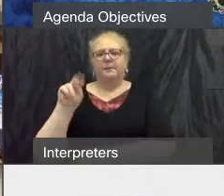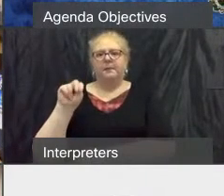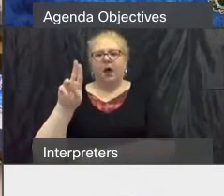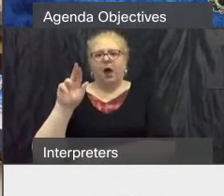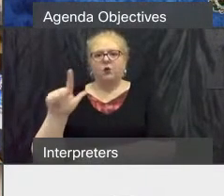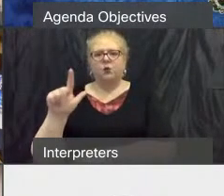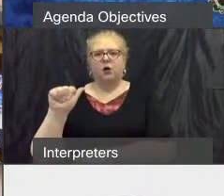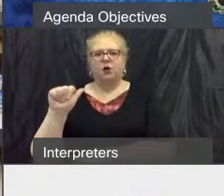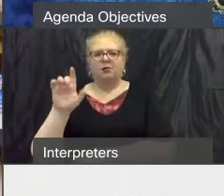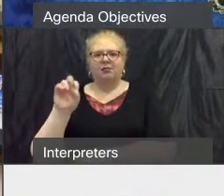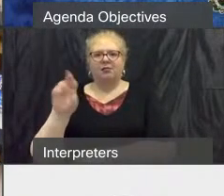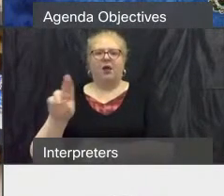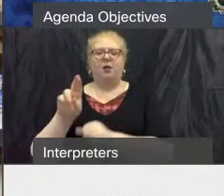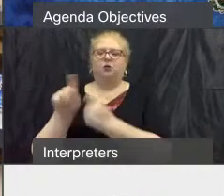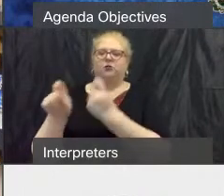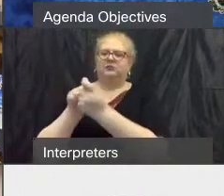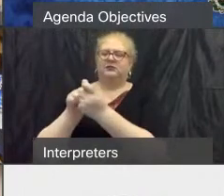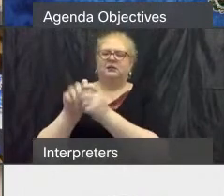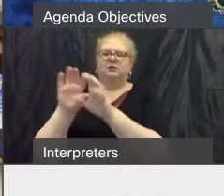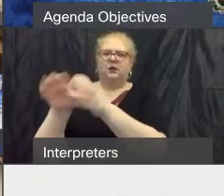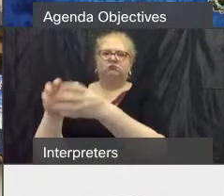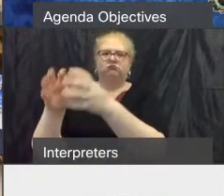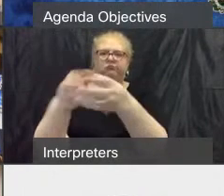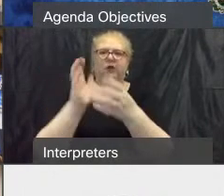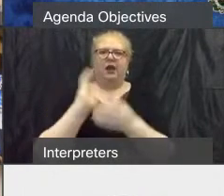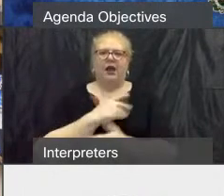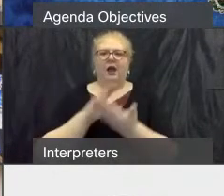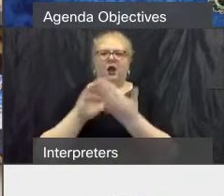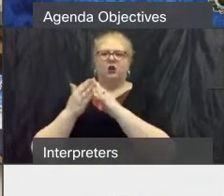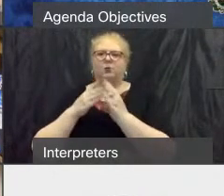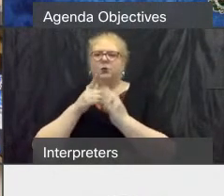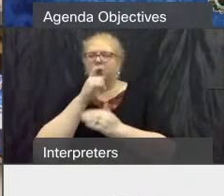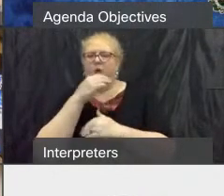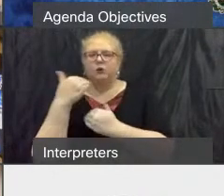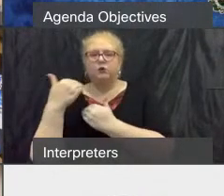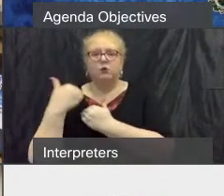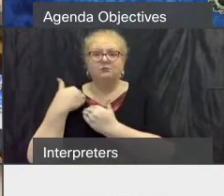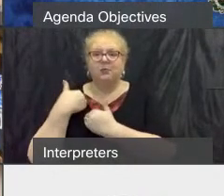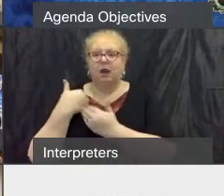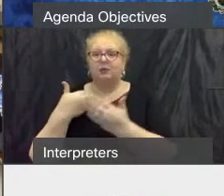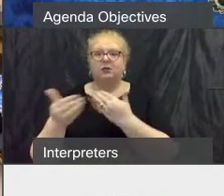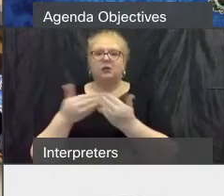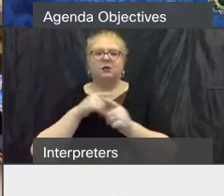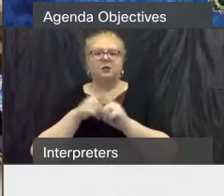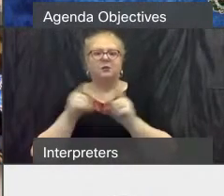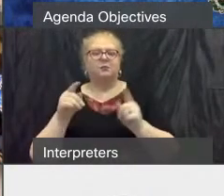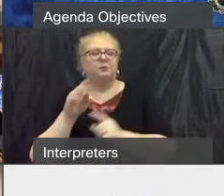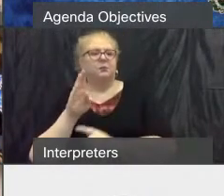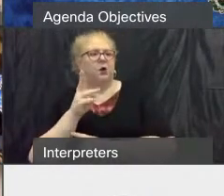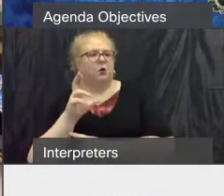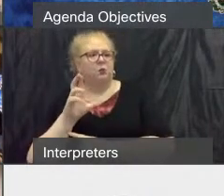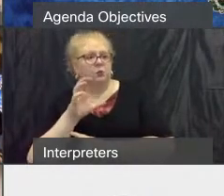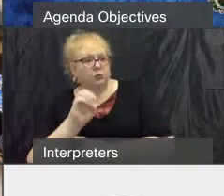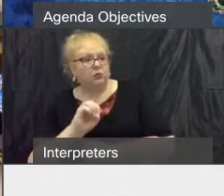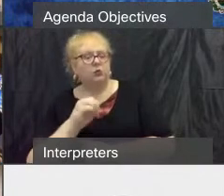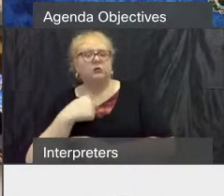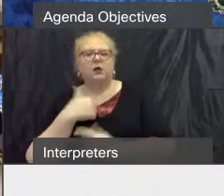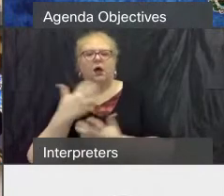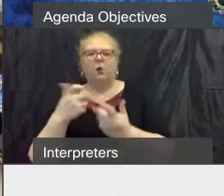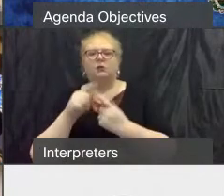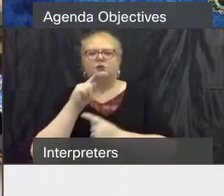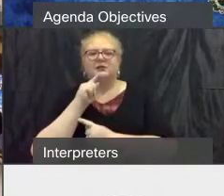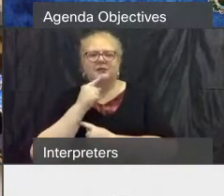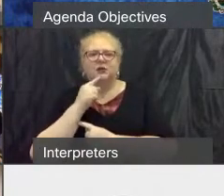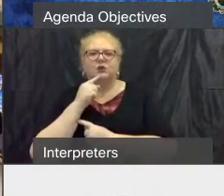Bruce or Sarah, whoever's in response, who's responsible for this, I would like for us to seriously look